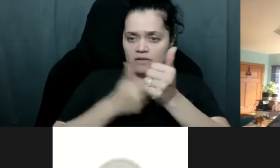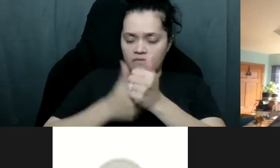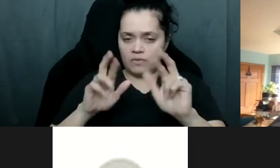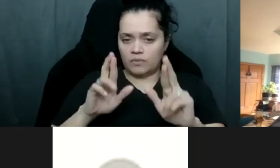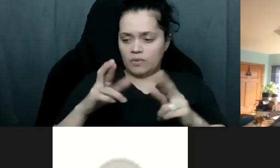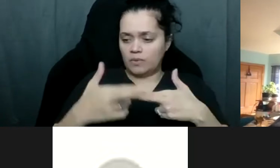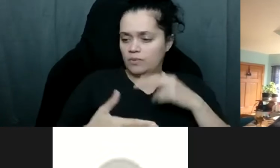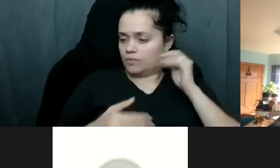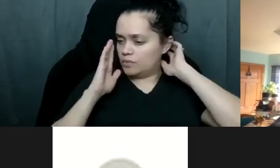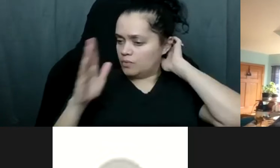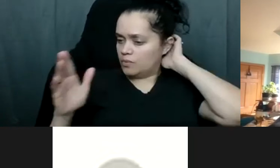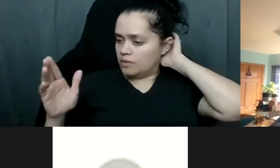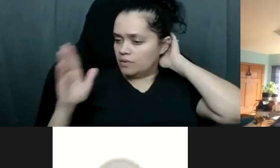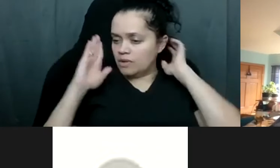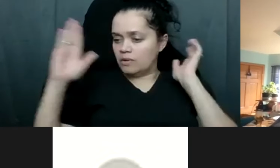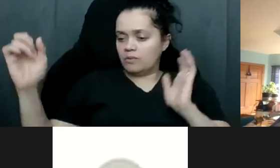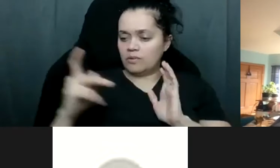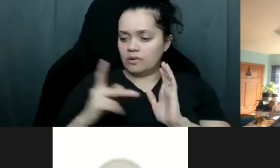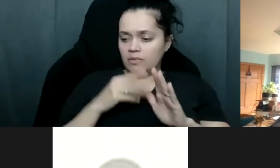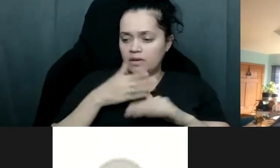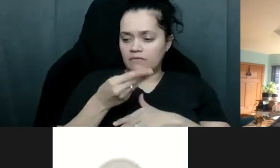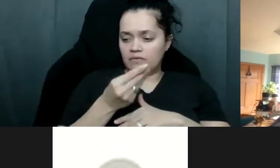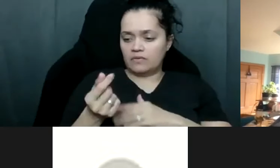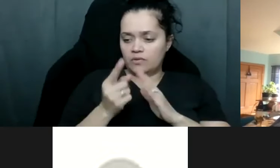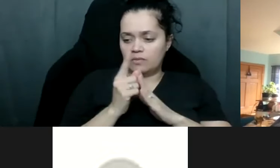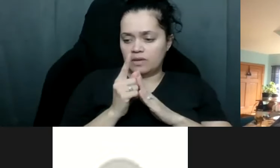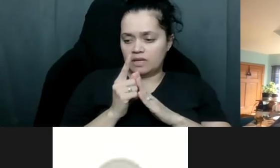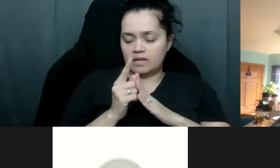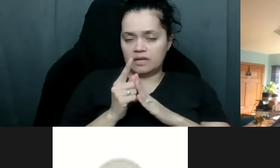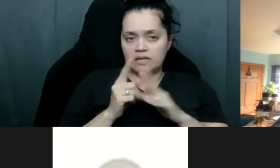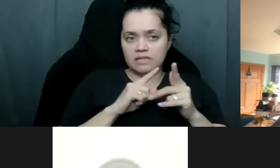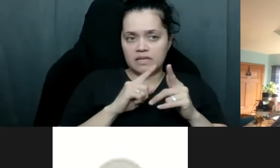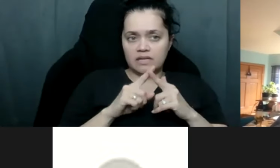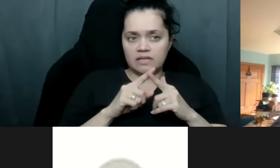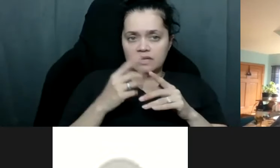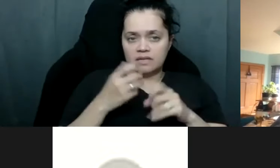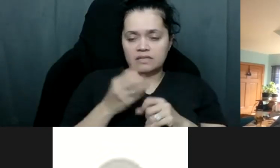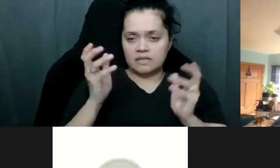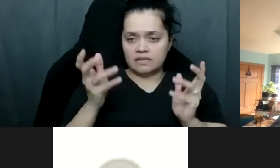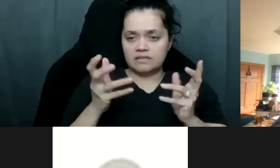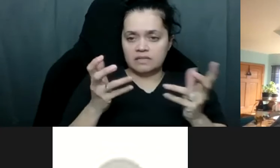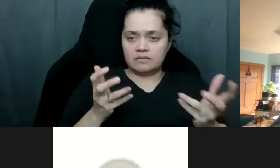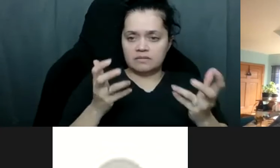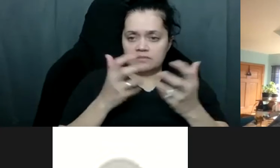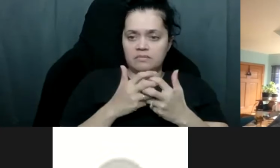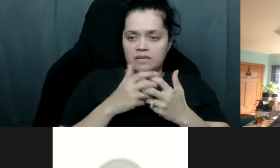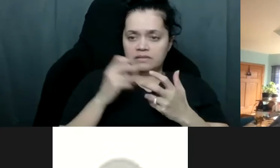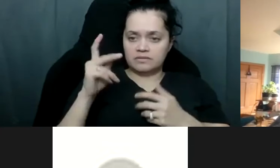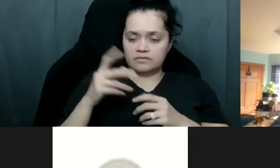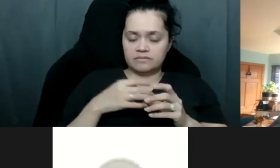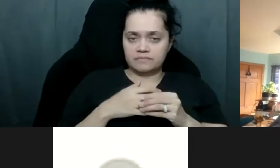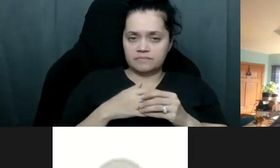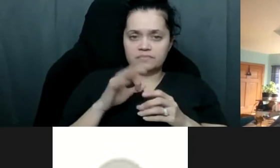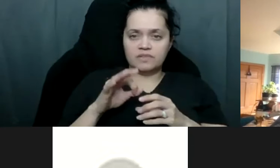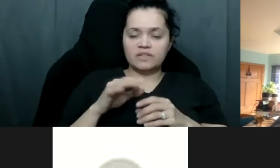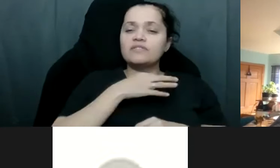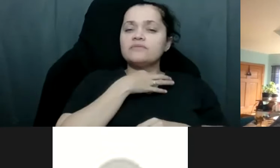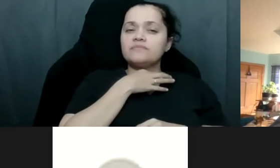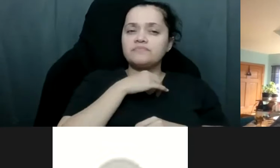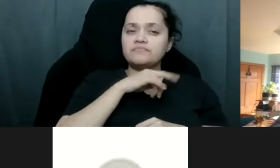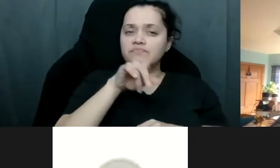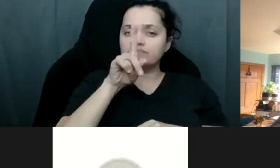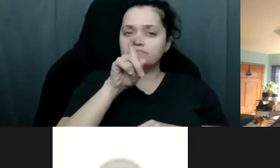room. I'll bring you back after a few minutes. Hey, take the chat and match things up. If you're puzzled or have any